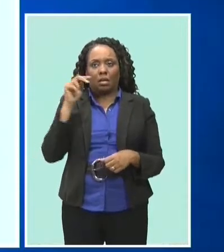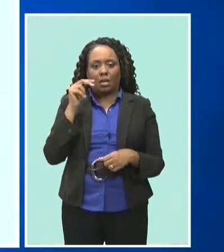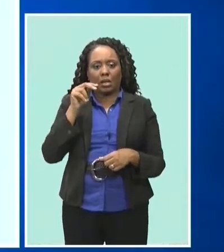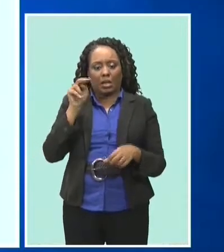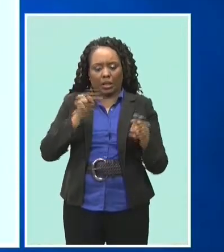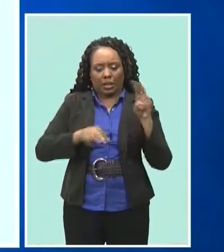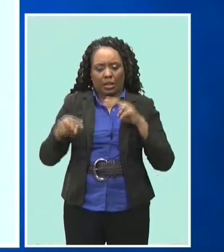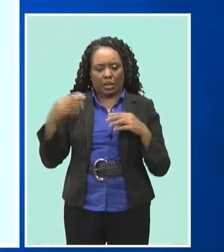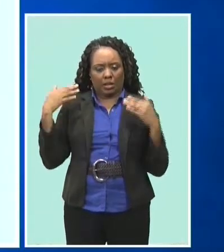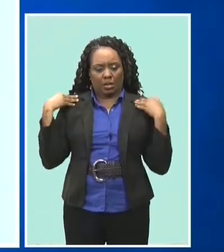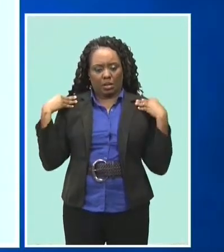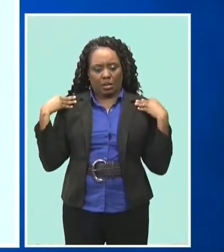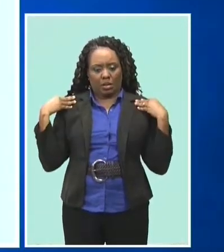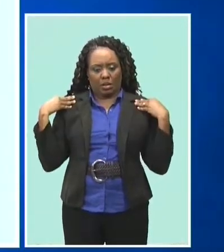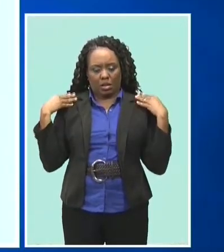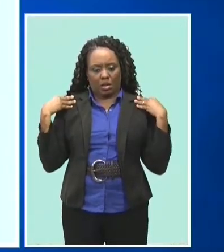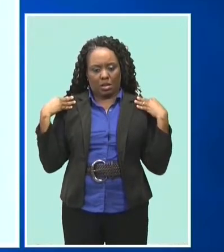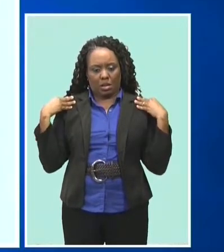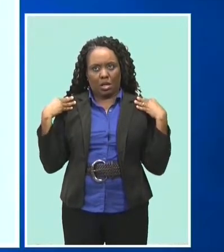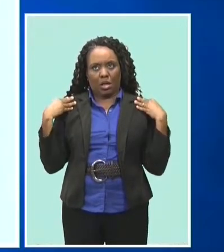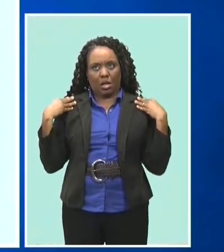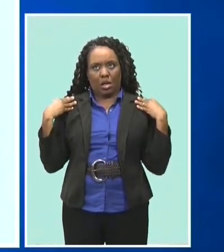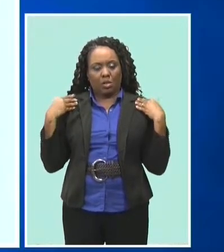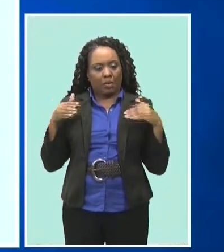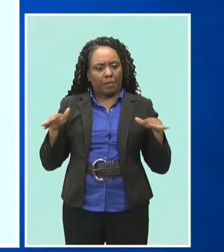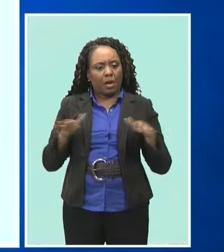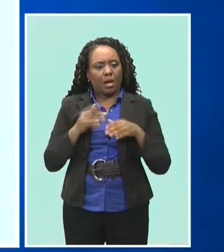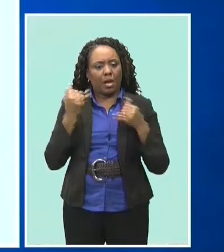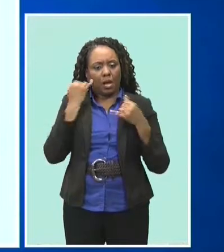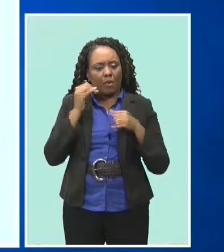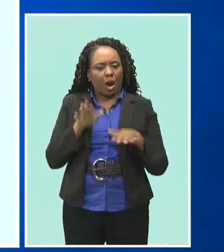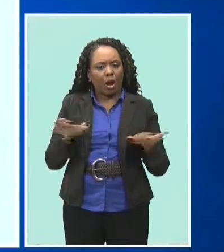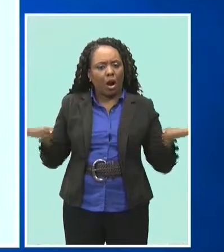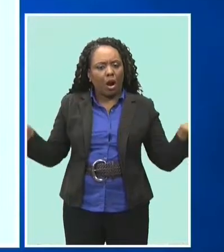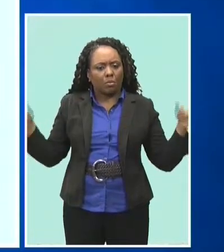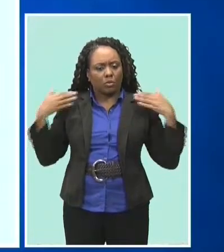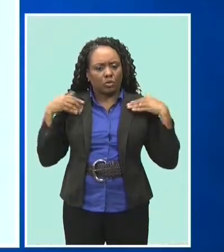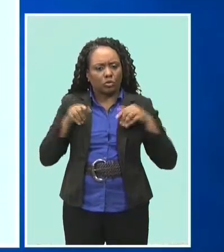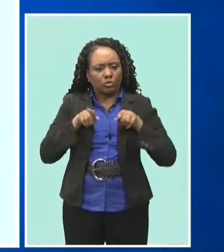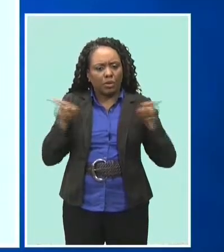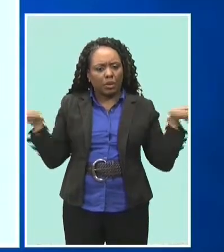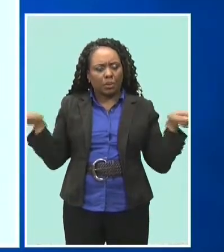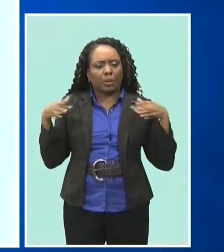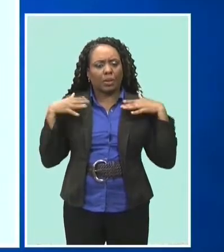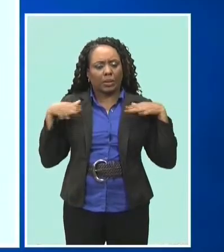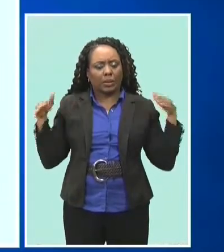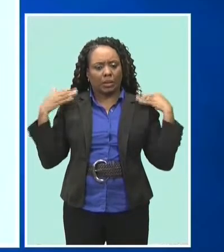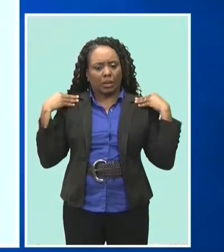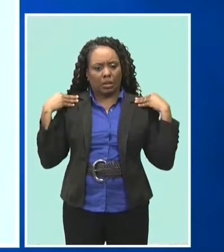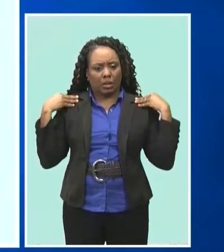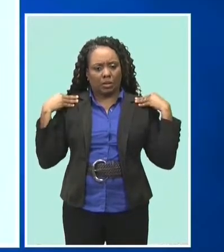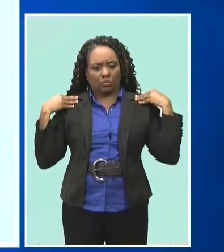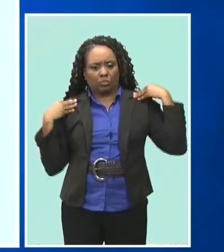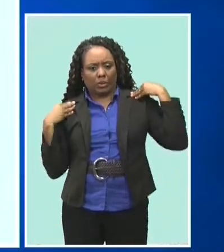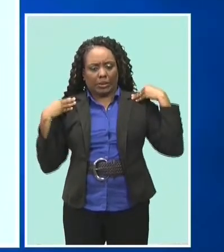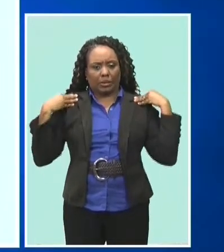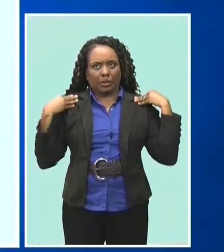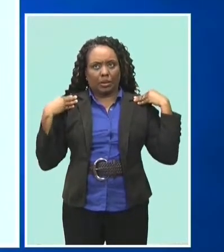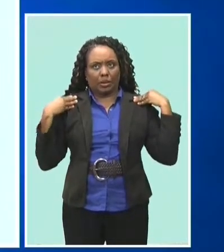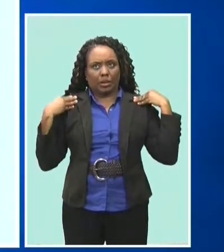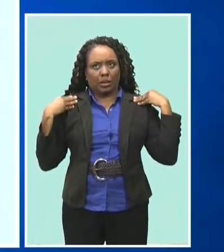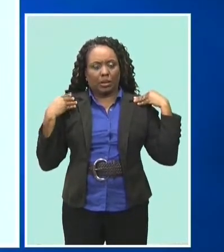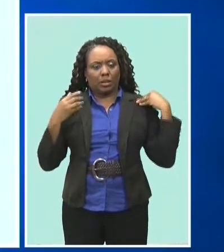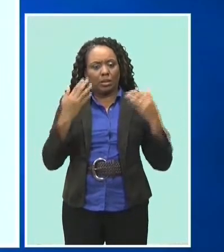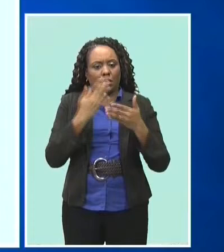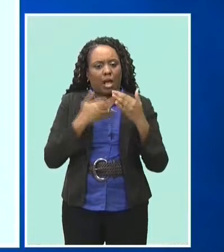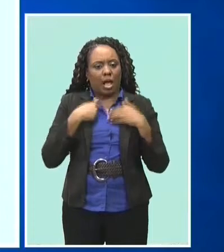between the arm and the body. The space is supposed to be equal, just about. But with some children, you see one triangle space and then one long space